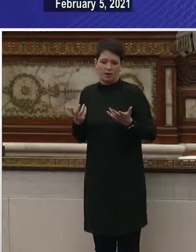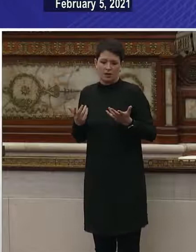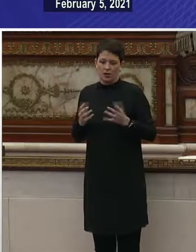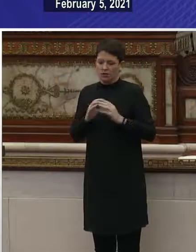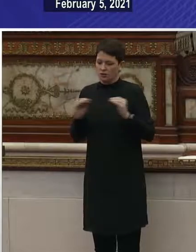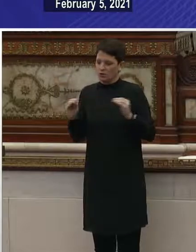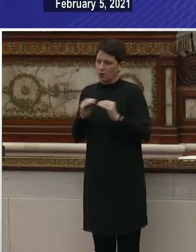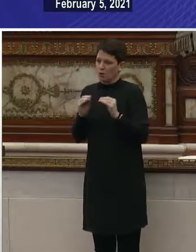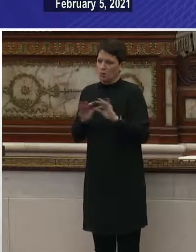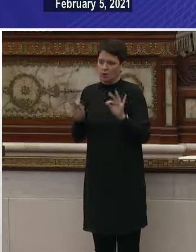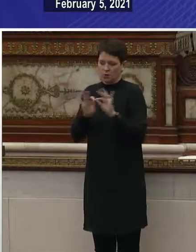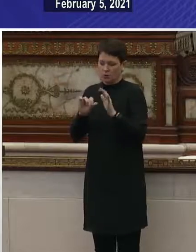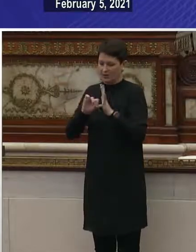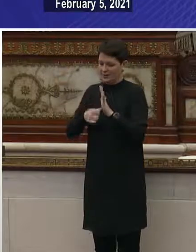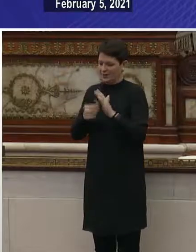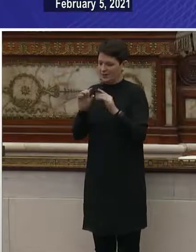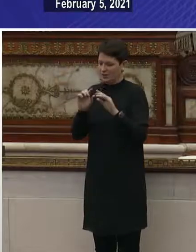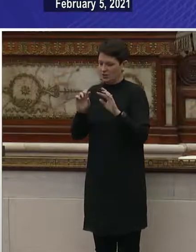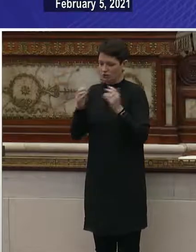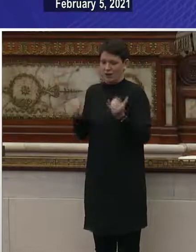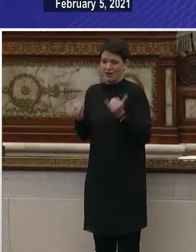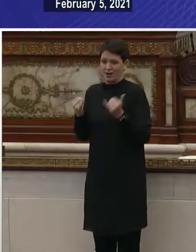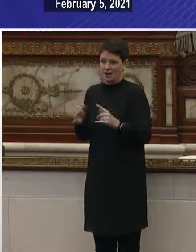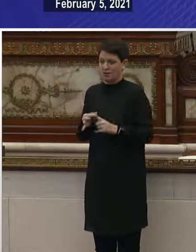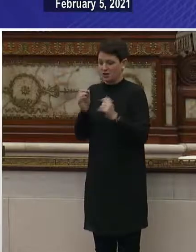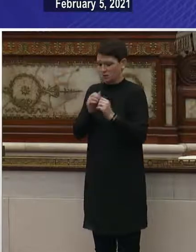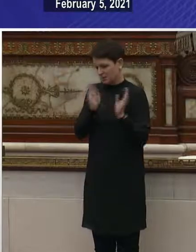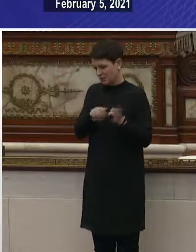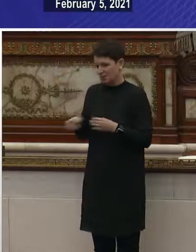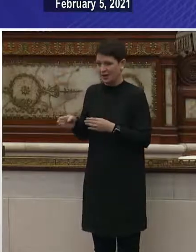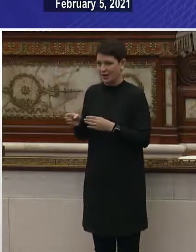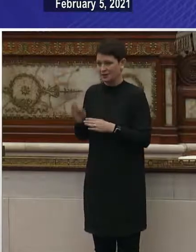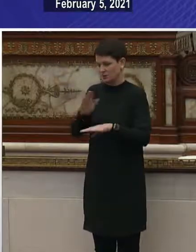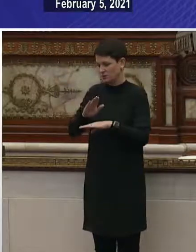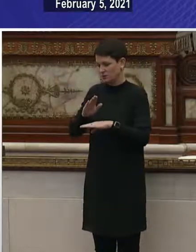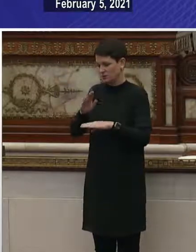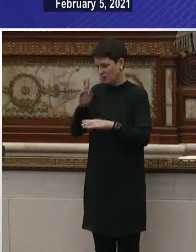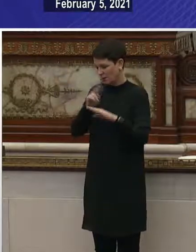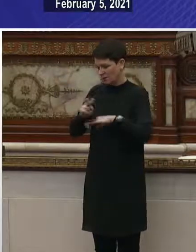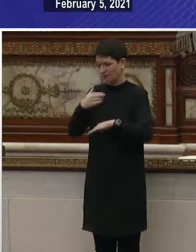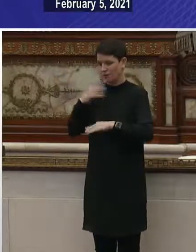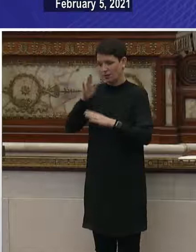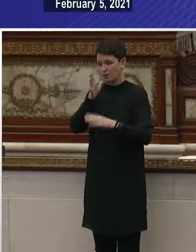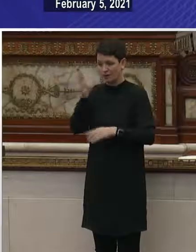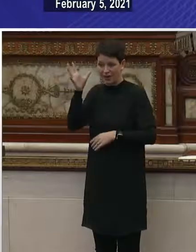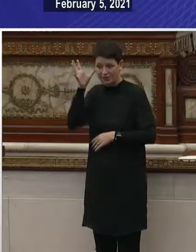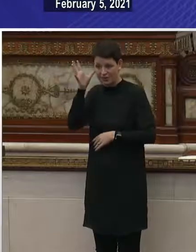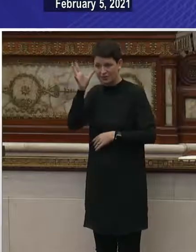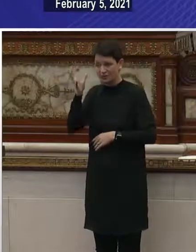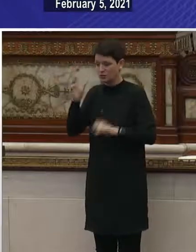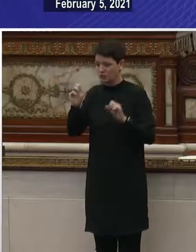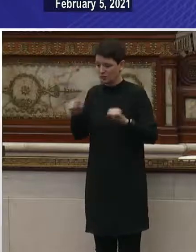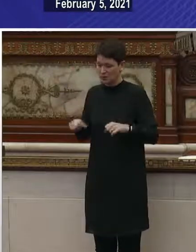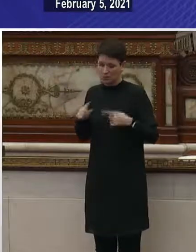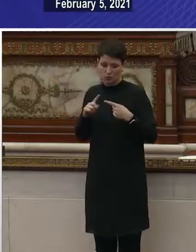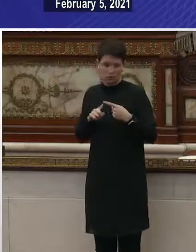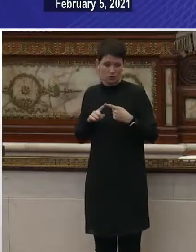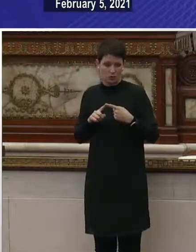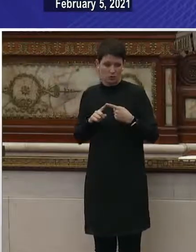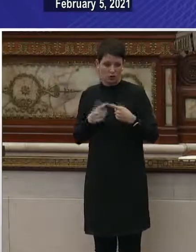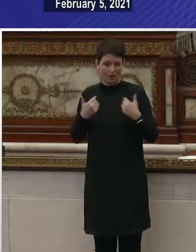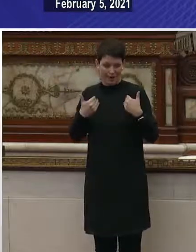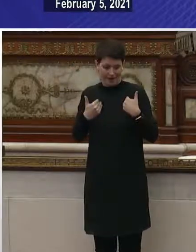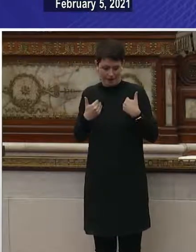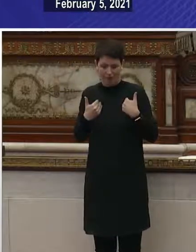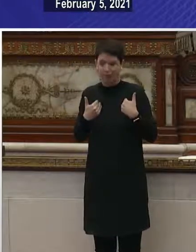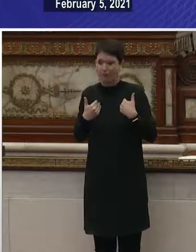more pressing issue right now, especially with the plans that are on the table for parents to be able to